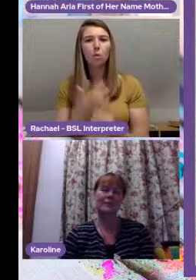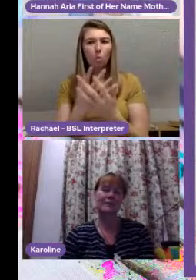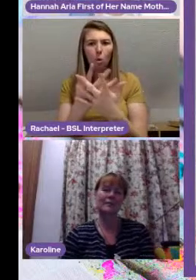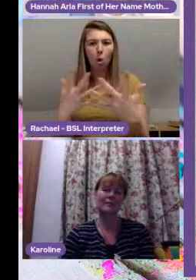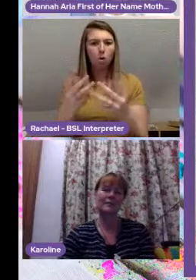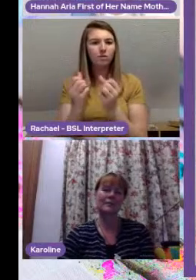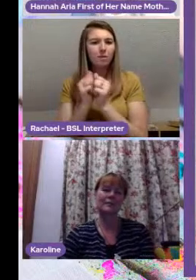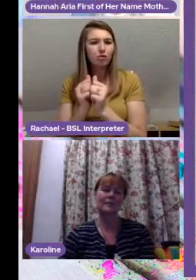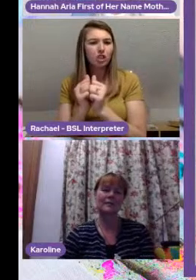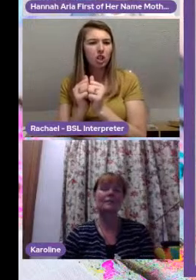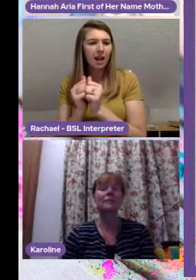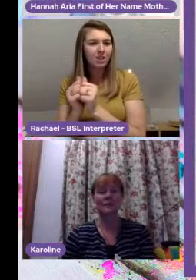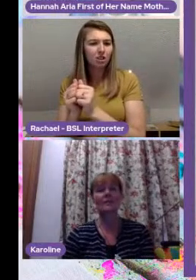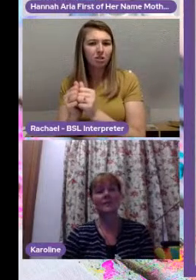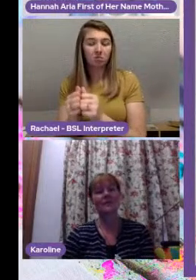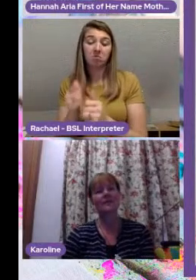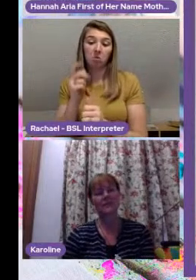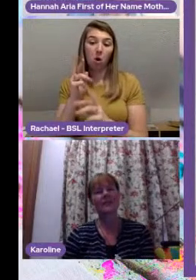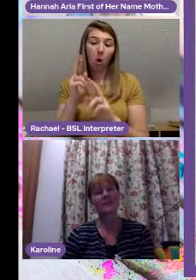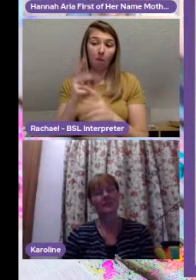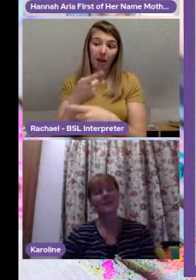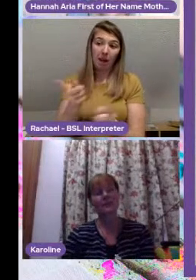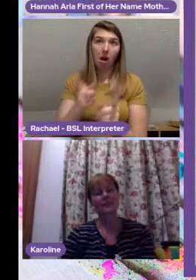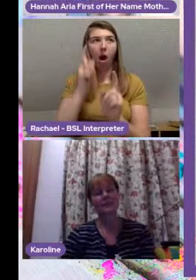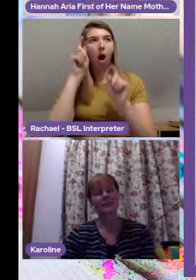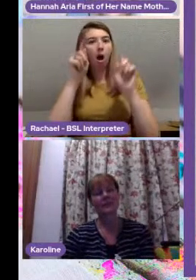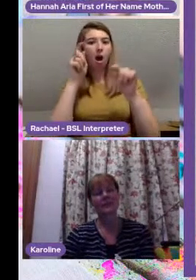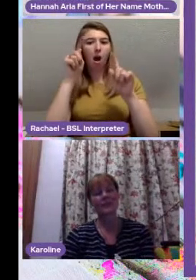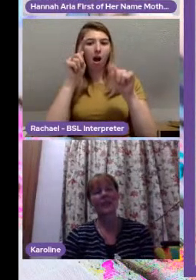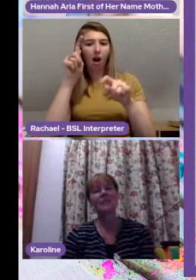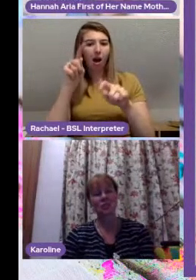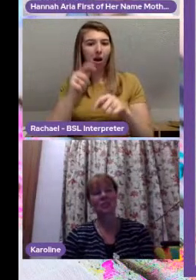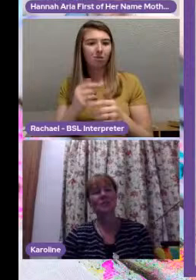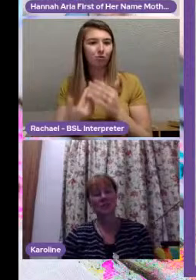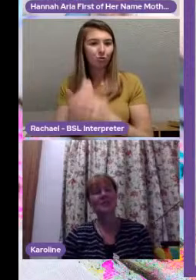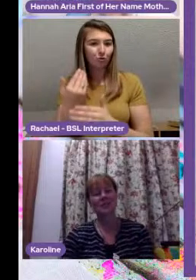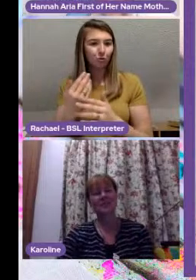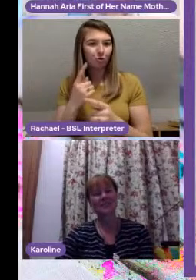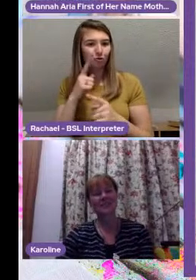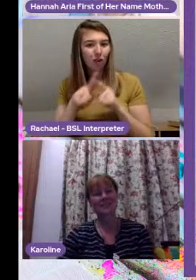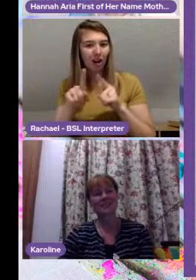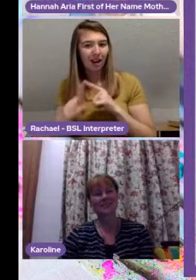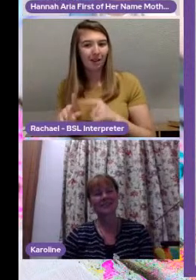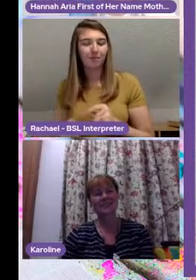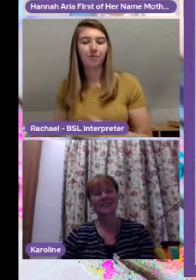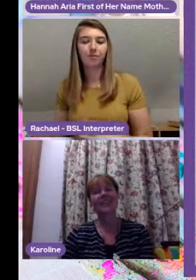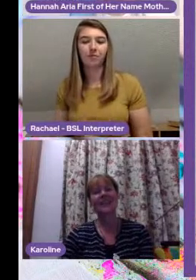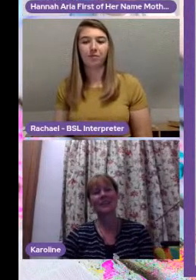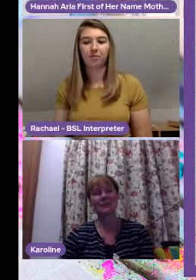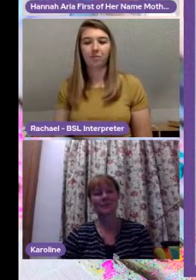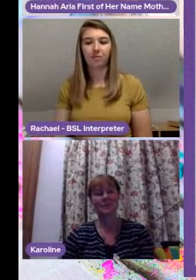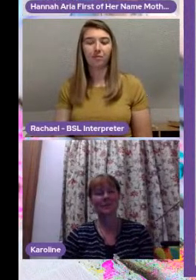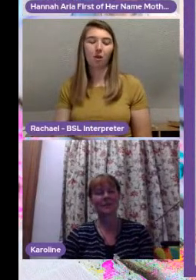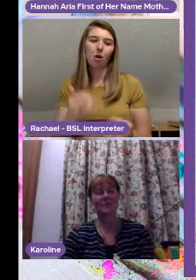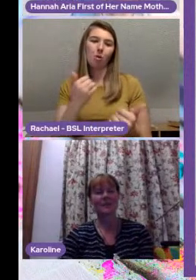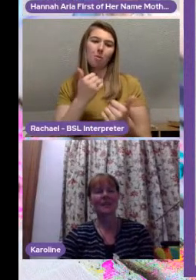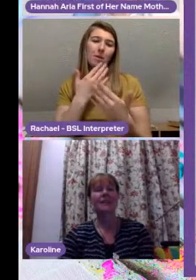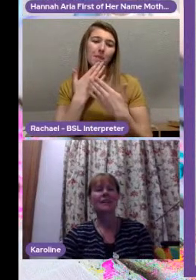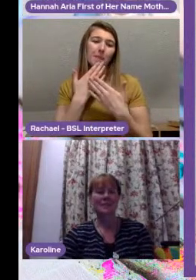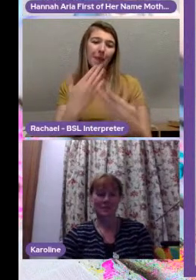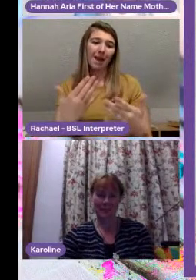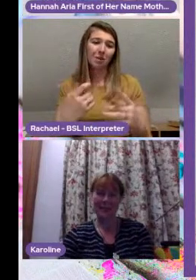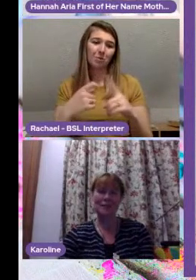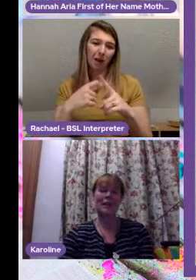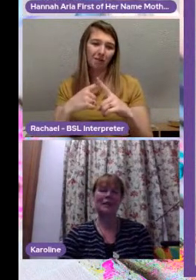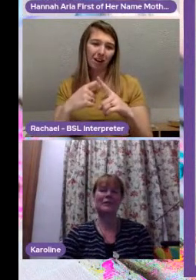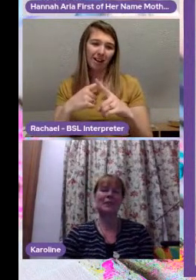people ideas as well. So, you know, maybe they can try this stuff out too. Yeah, sure. Wonderful. So thank you very much,